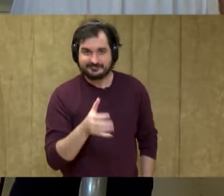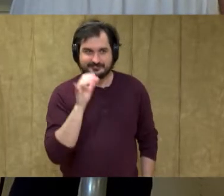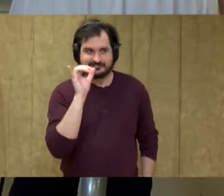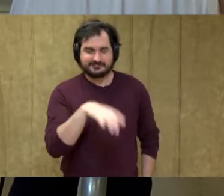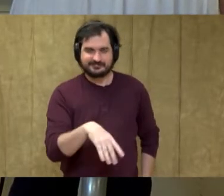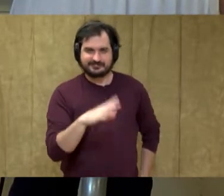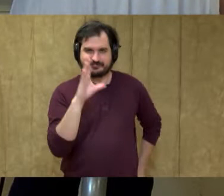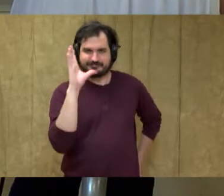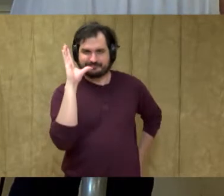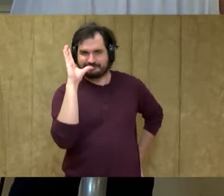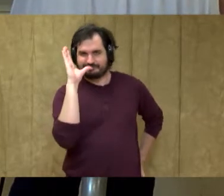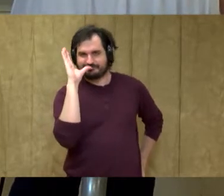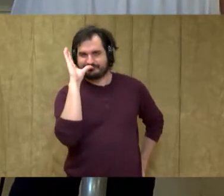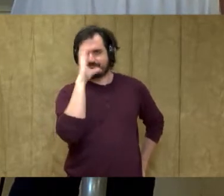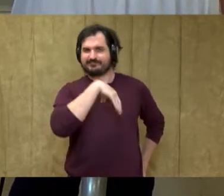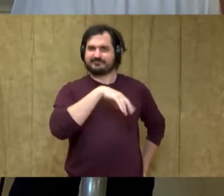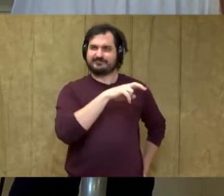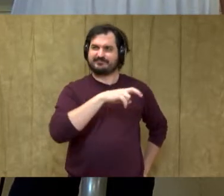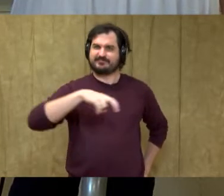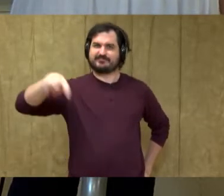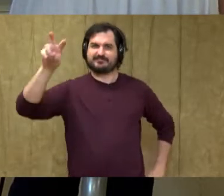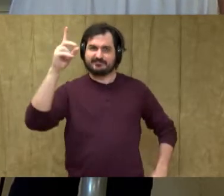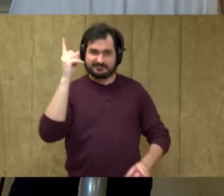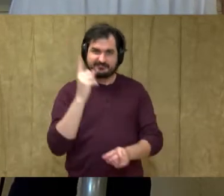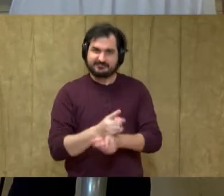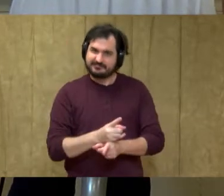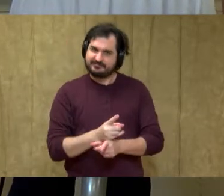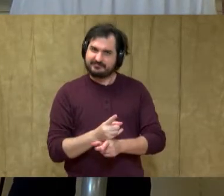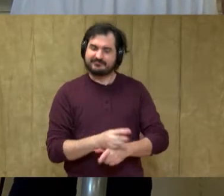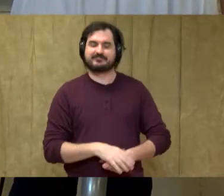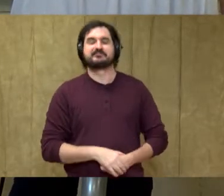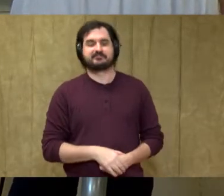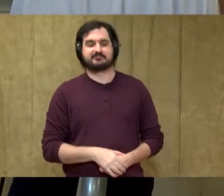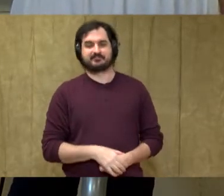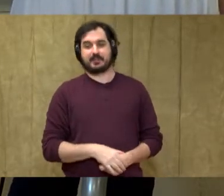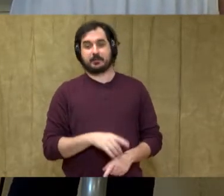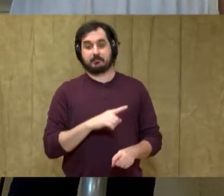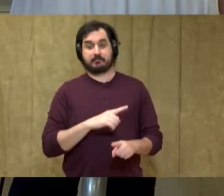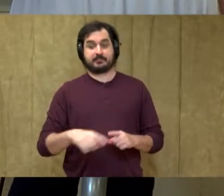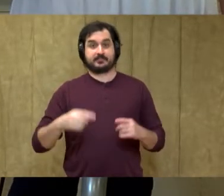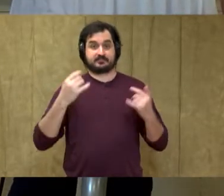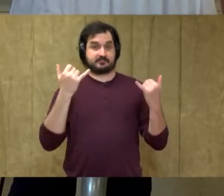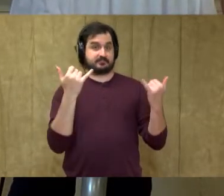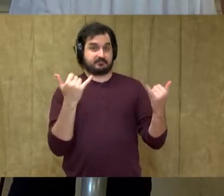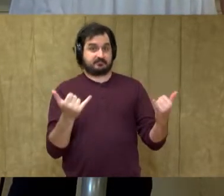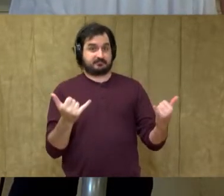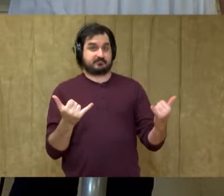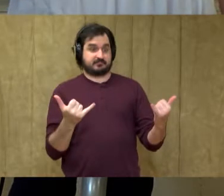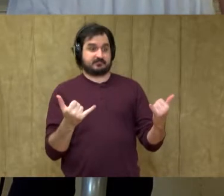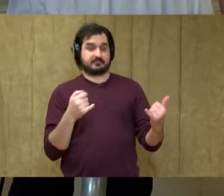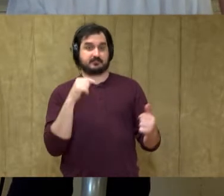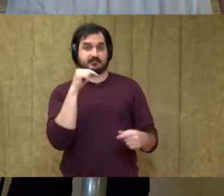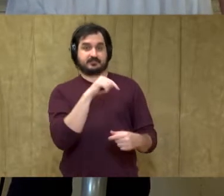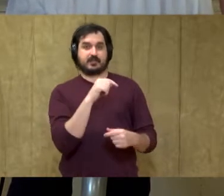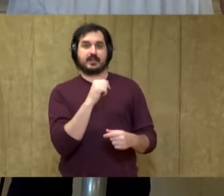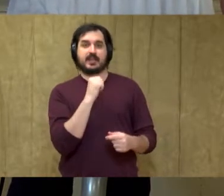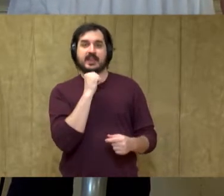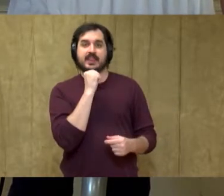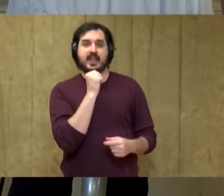kind of trip, wasn't it? But that's not what this is about, because we know that nonfiction means